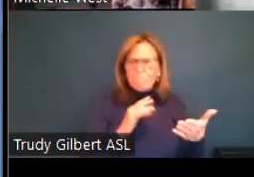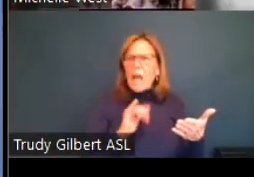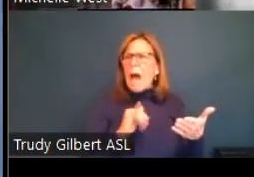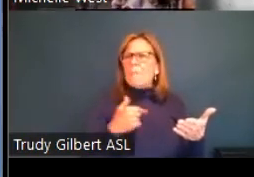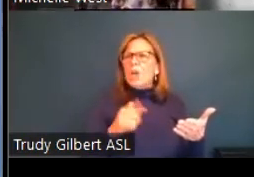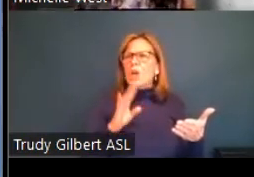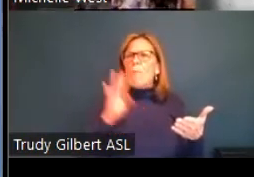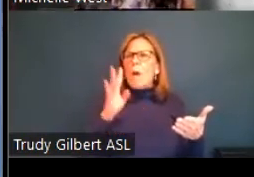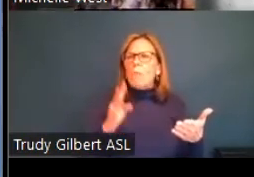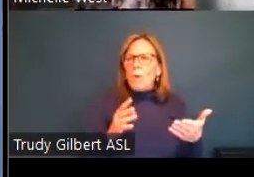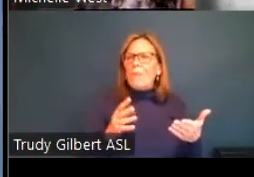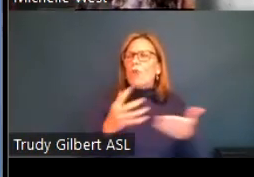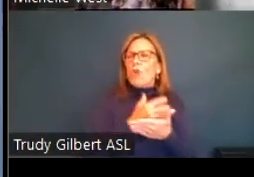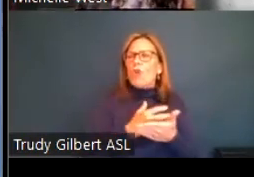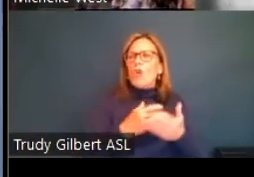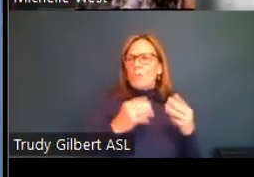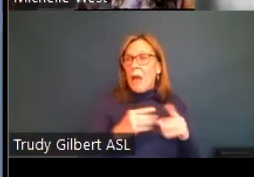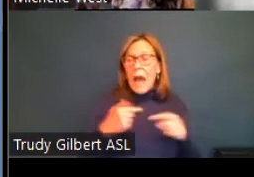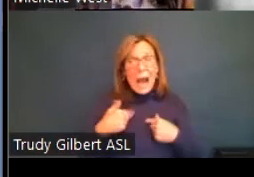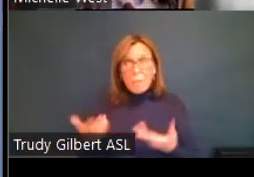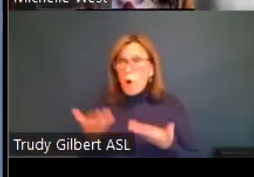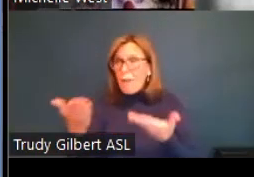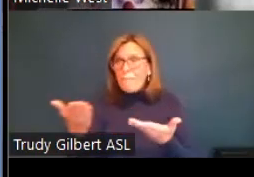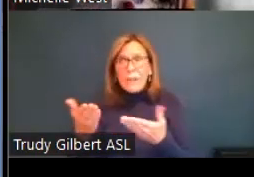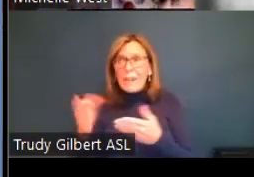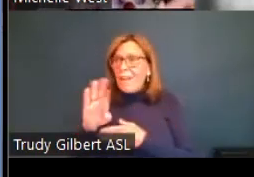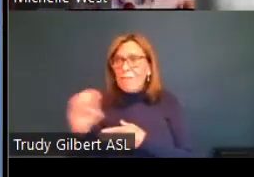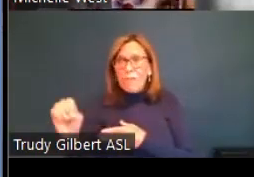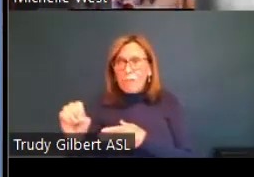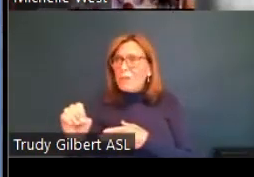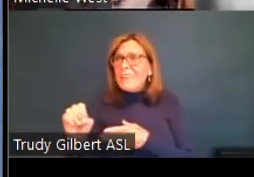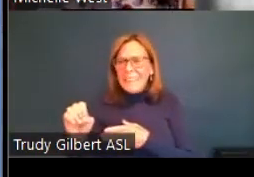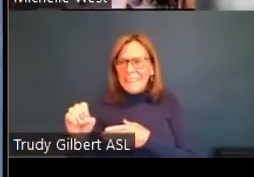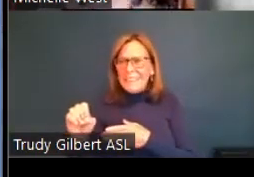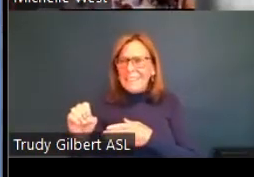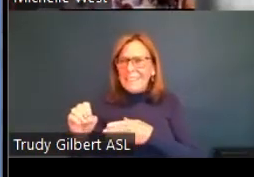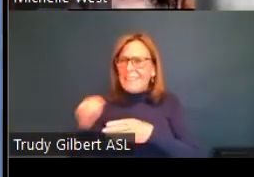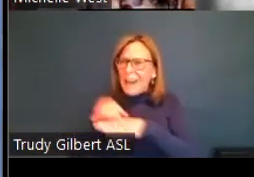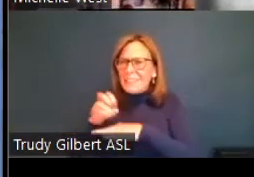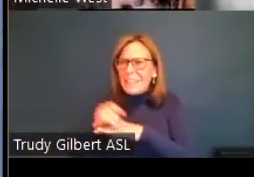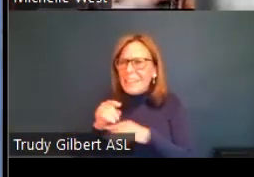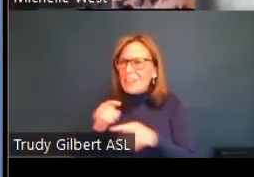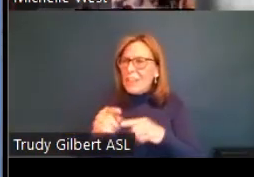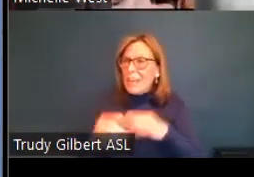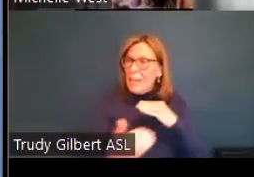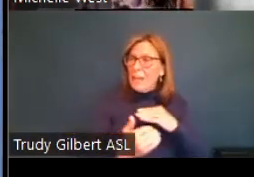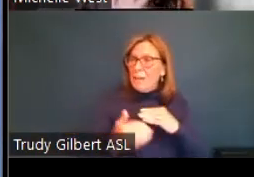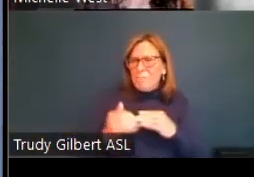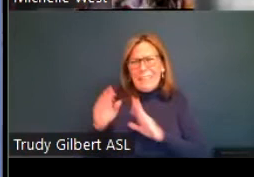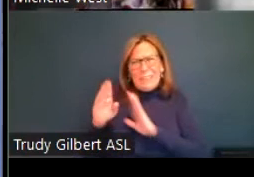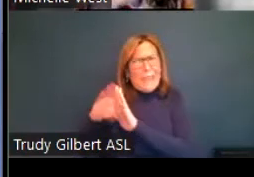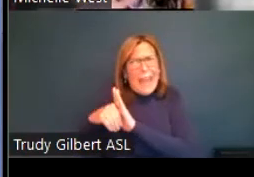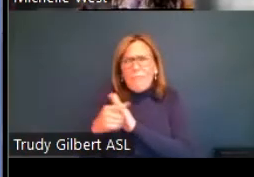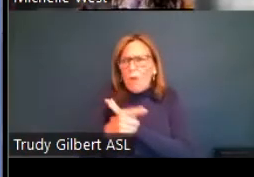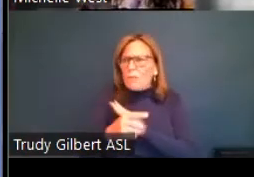this presentation a free 30-minute consultation. I would suggest you send me, you know, because it's only 30 minutes, just send me